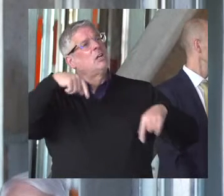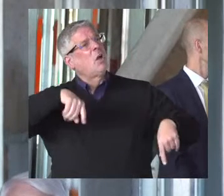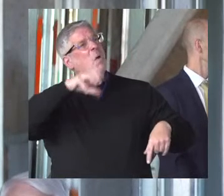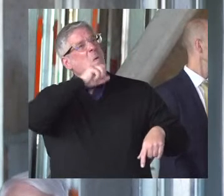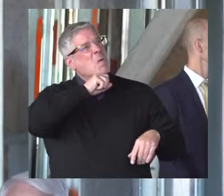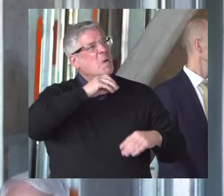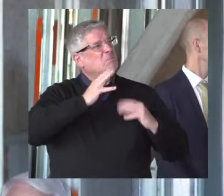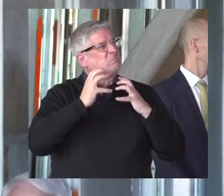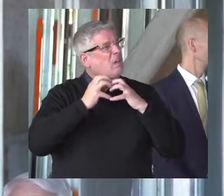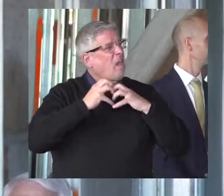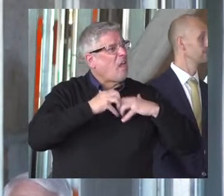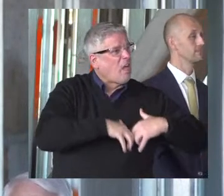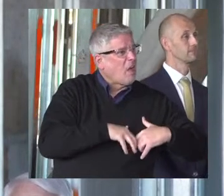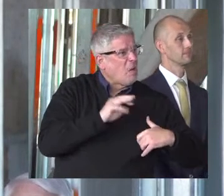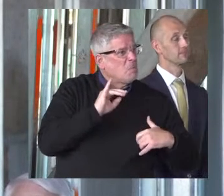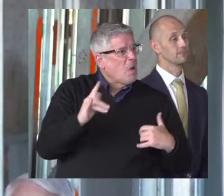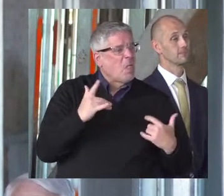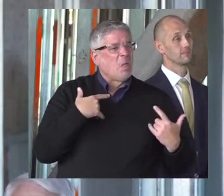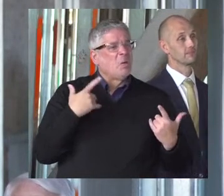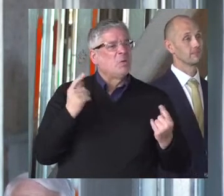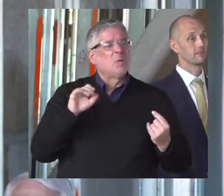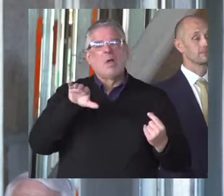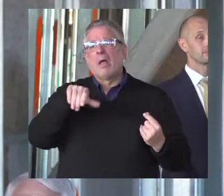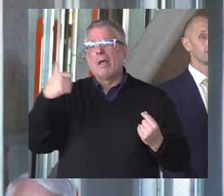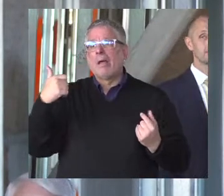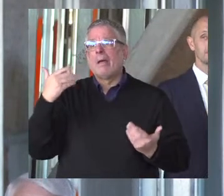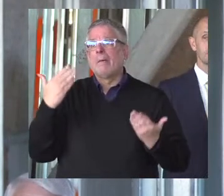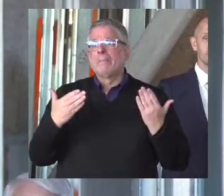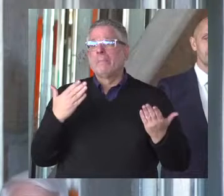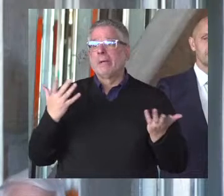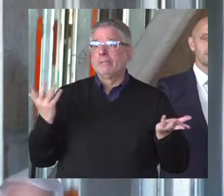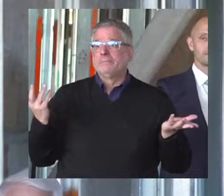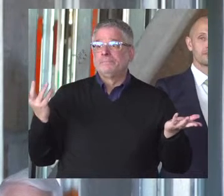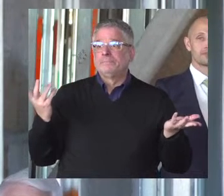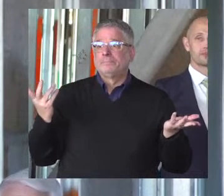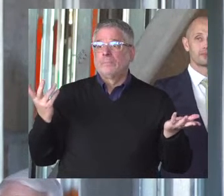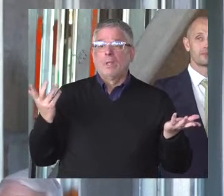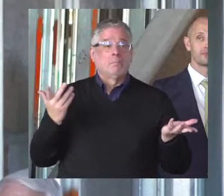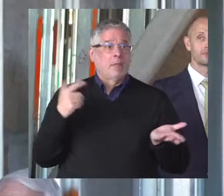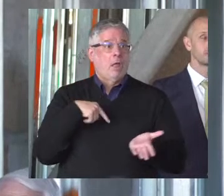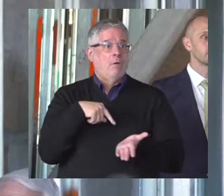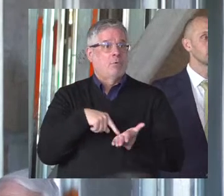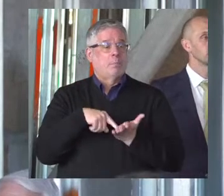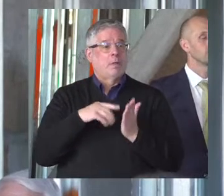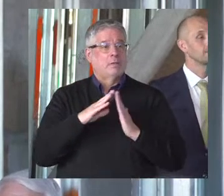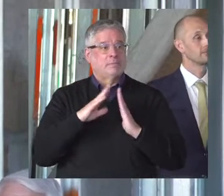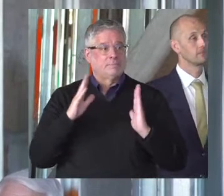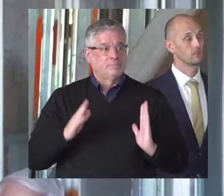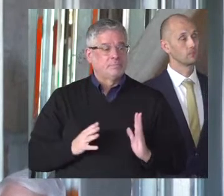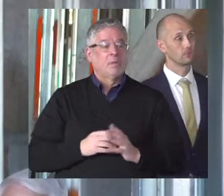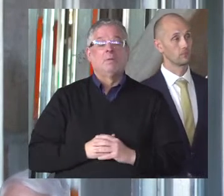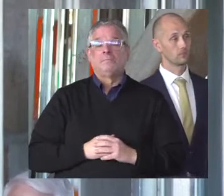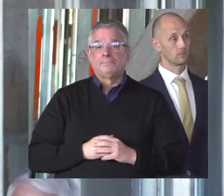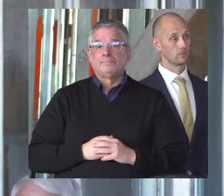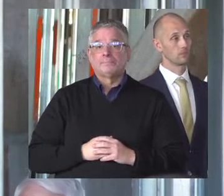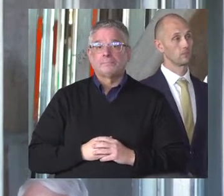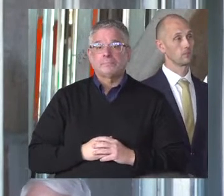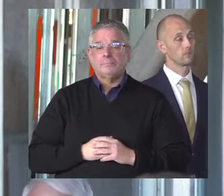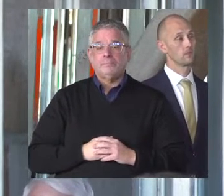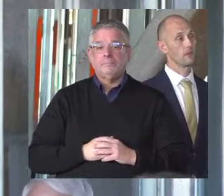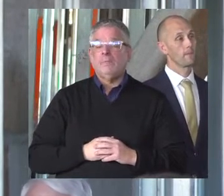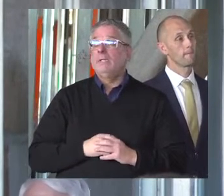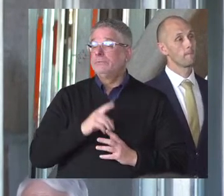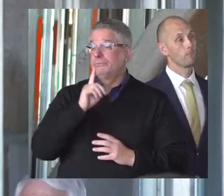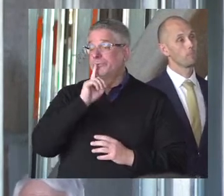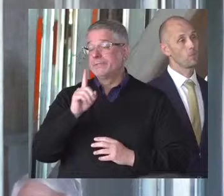hub as opposed to any other option? I think the alternative a lot of people in California may come to is something like affordable housing. Well, I think it was,